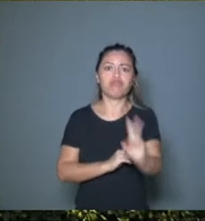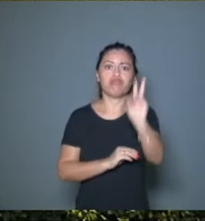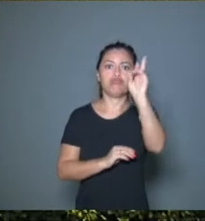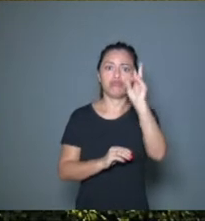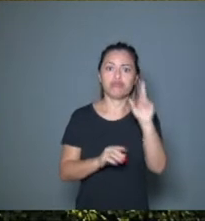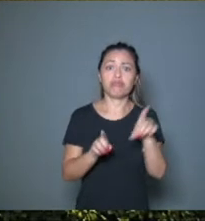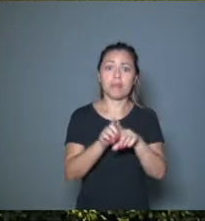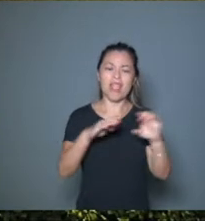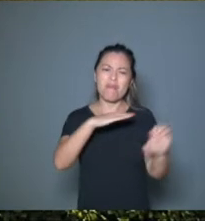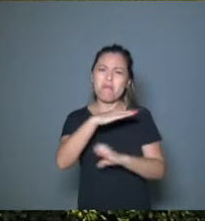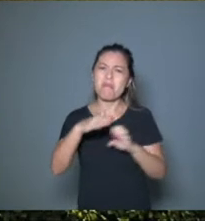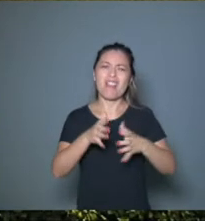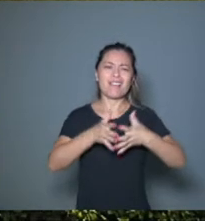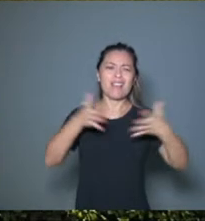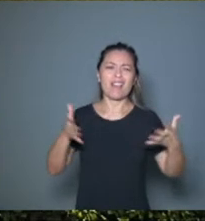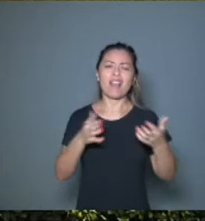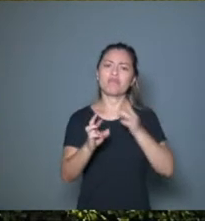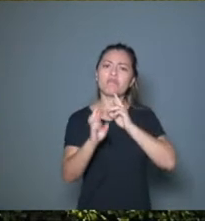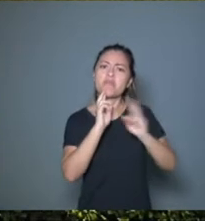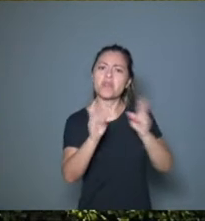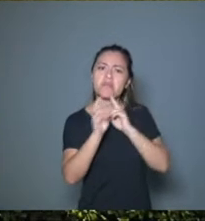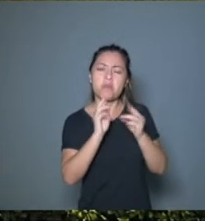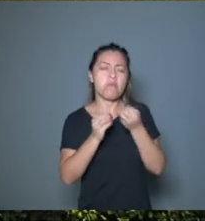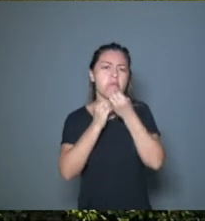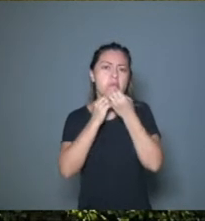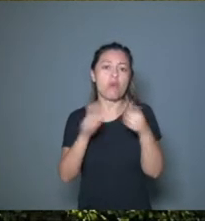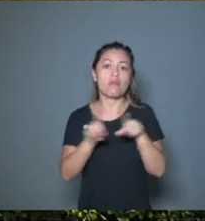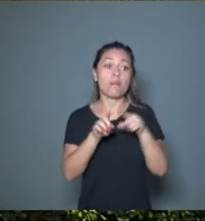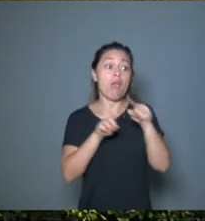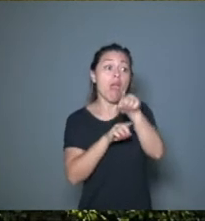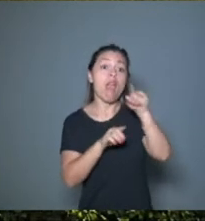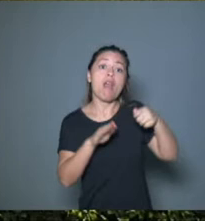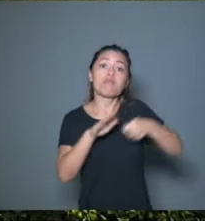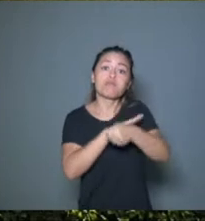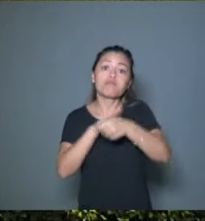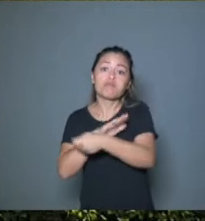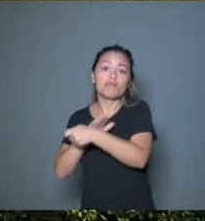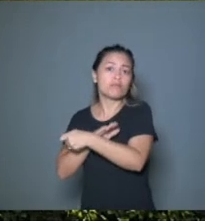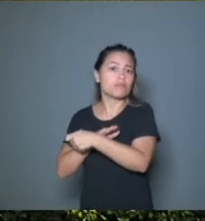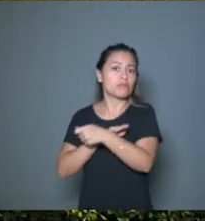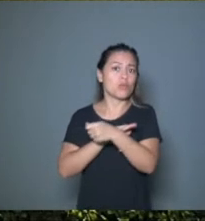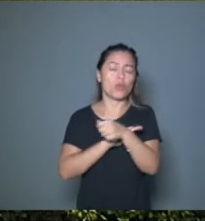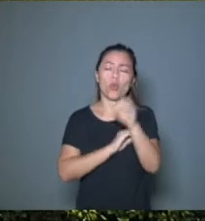value and generating value to the company, to the shareholders.